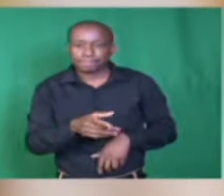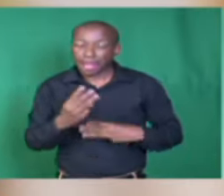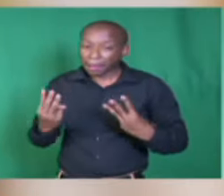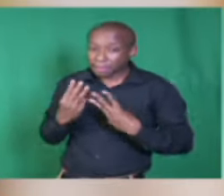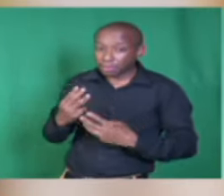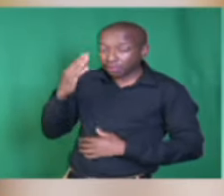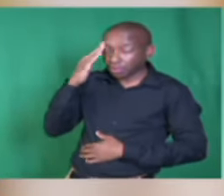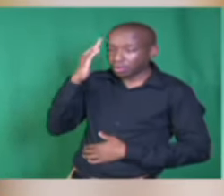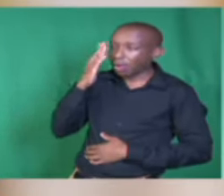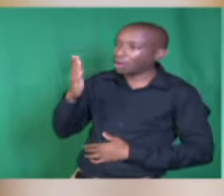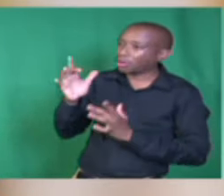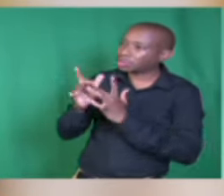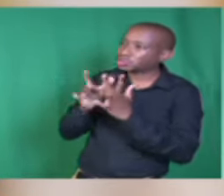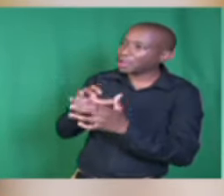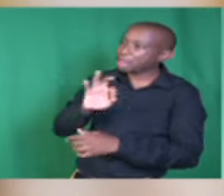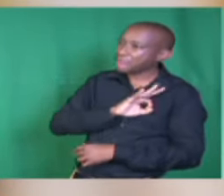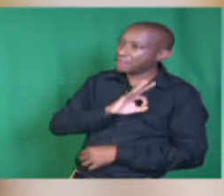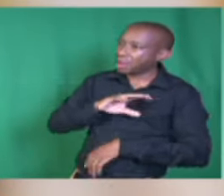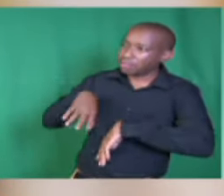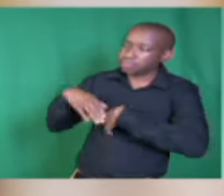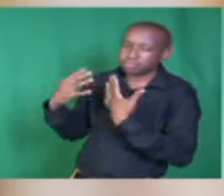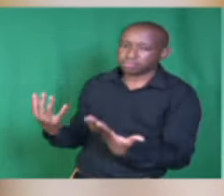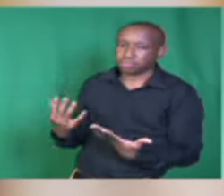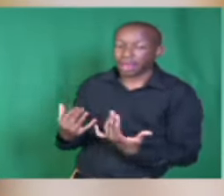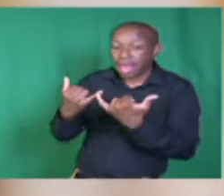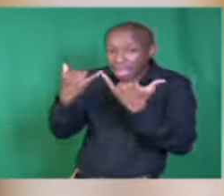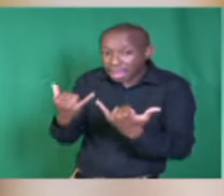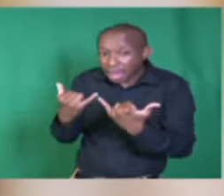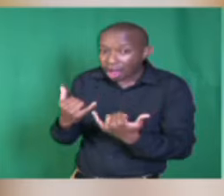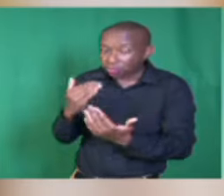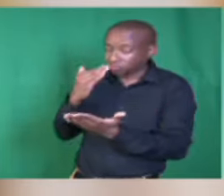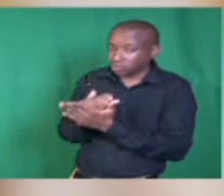will lose faith in him and then they will stop